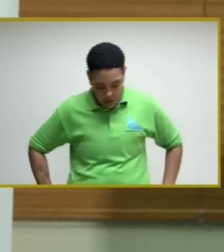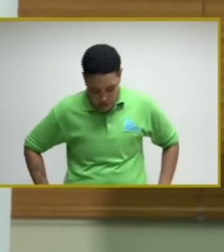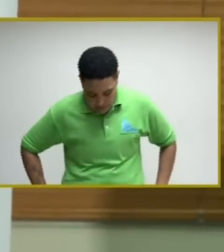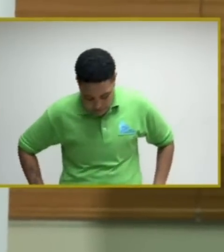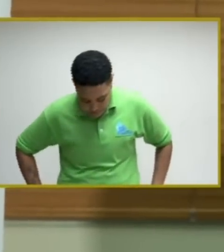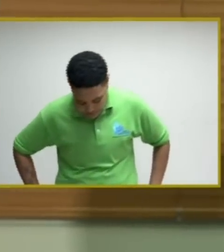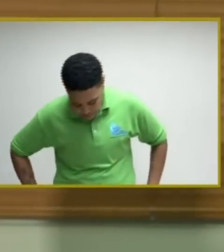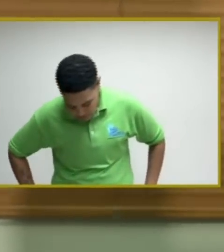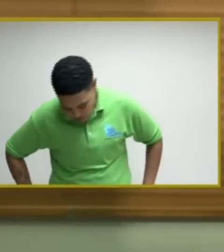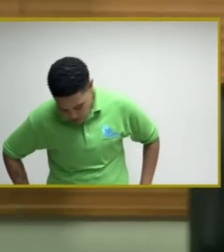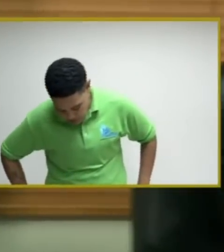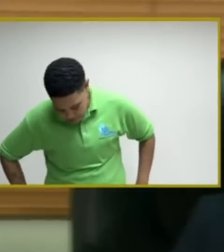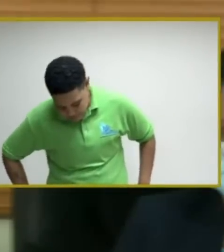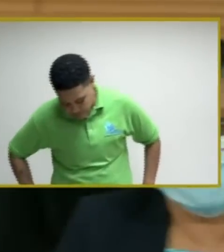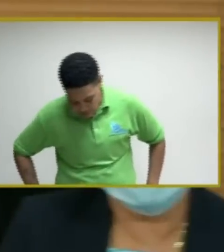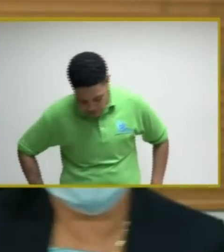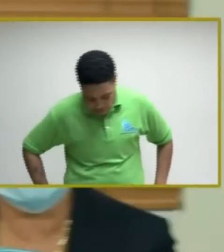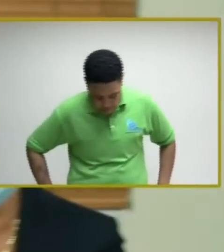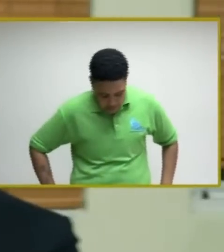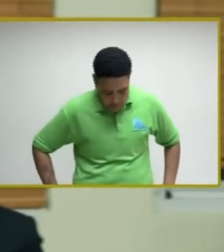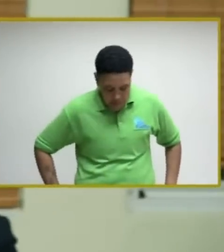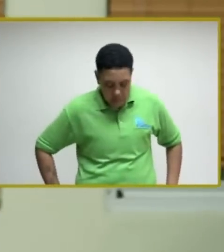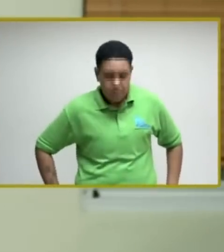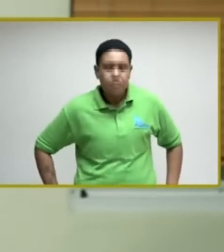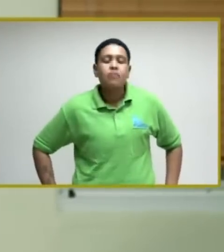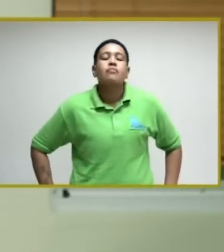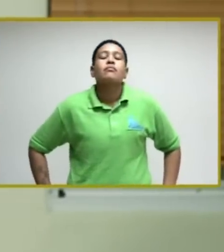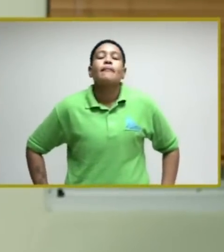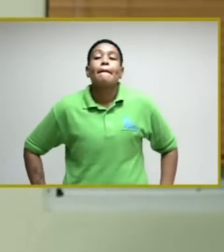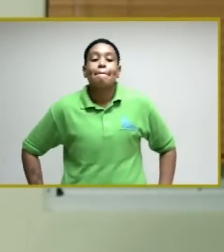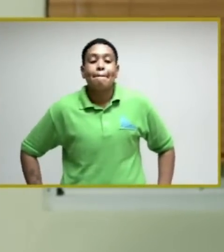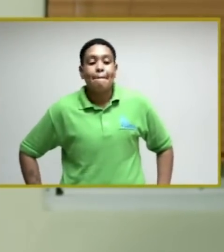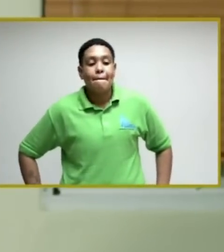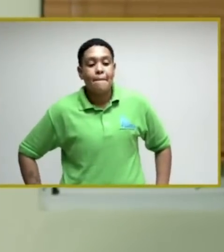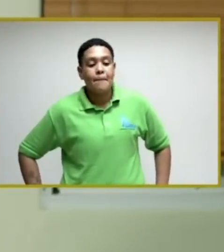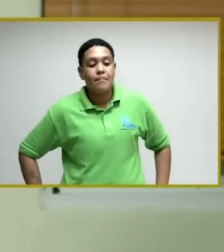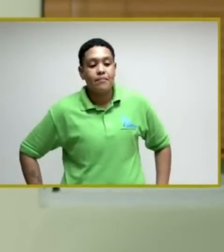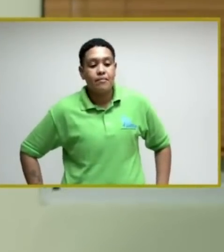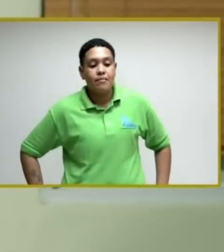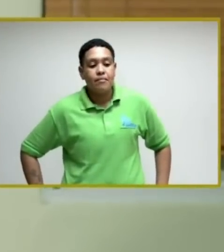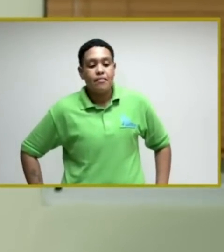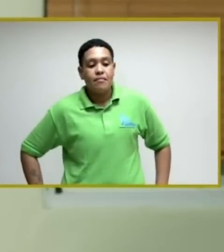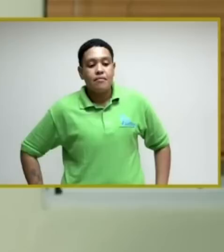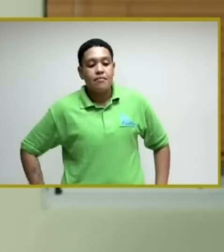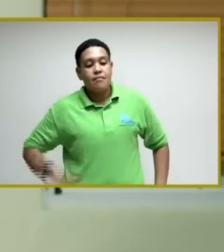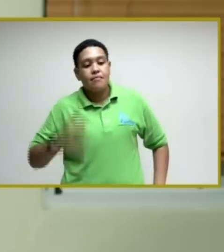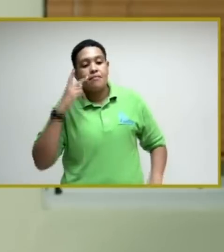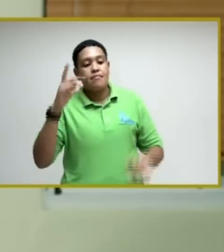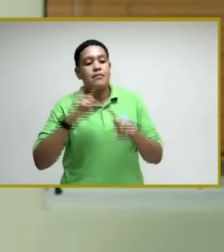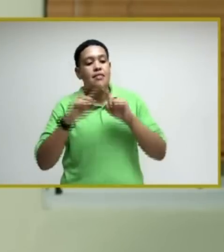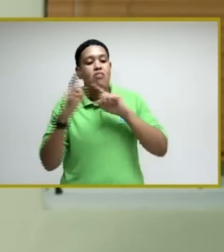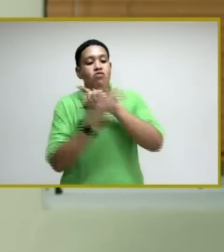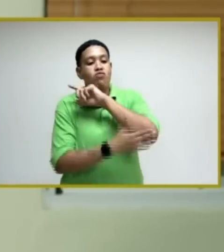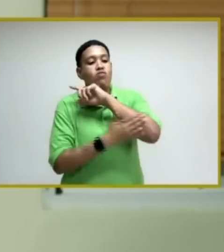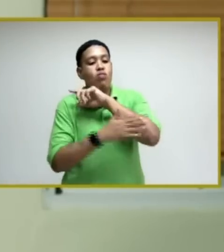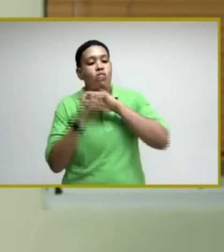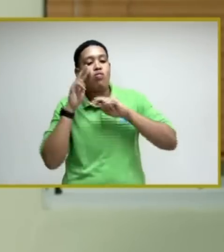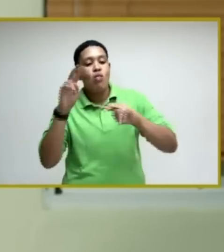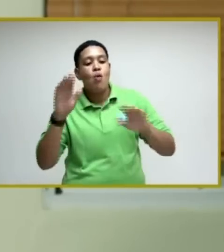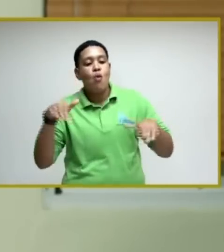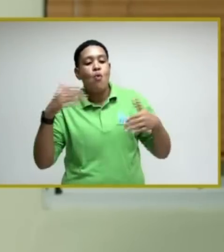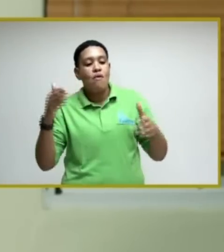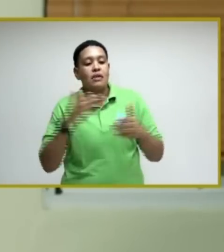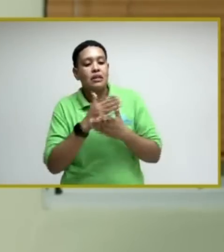immunity? Right. So you would have seen that various countries would have been relooking at these